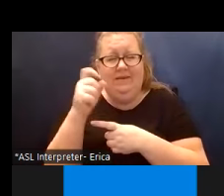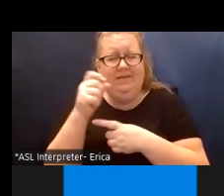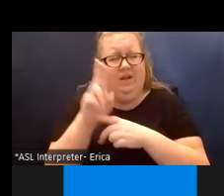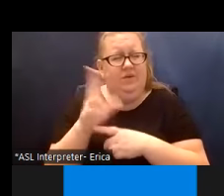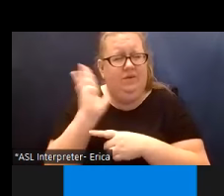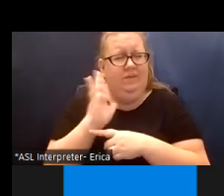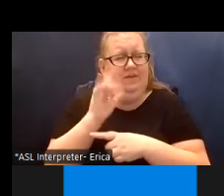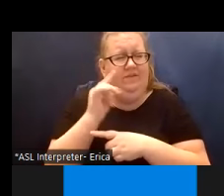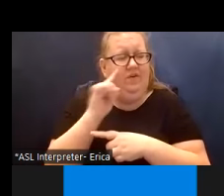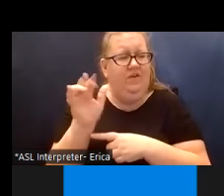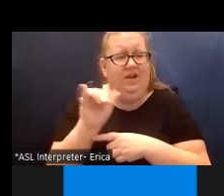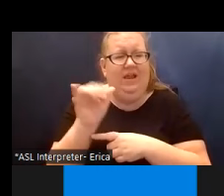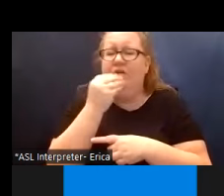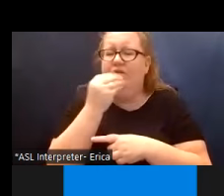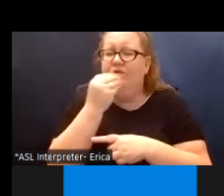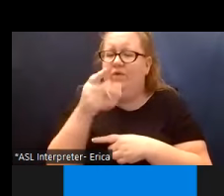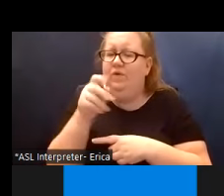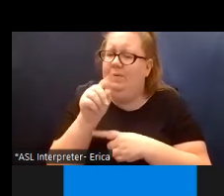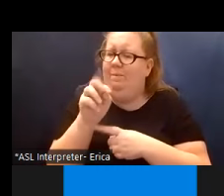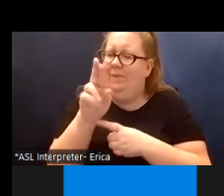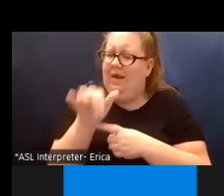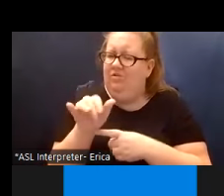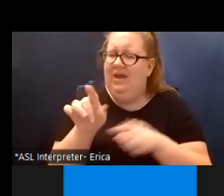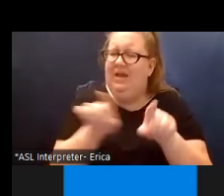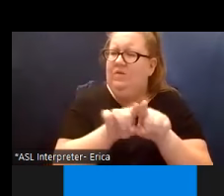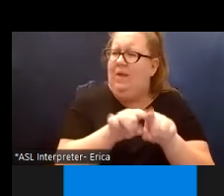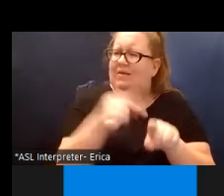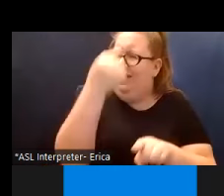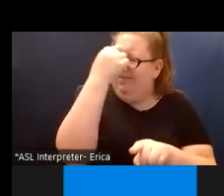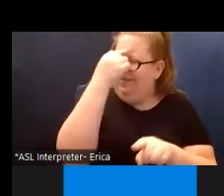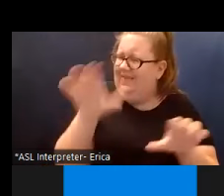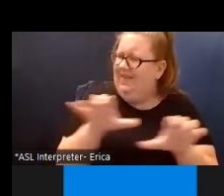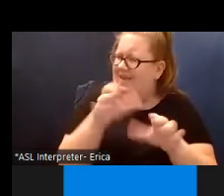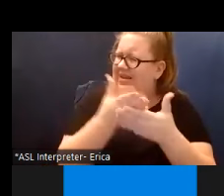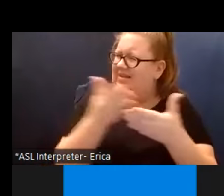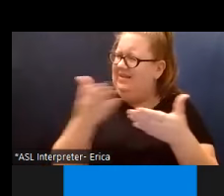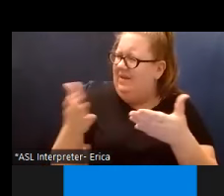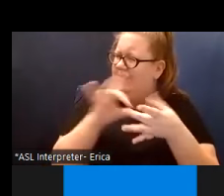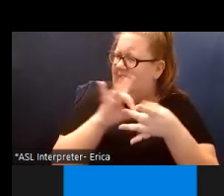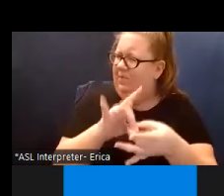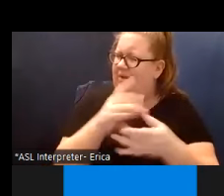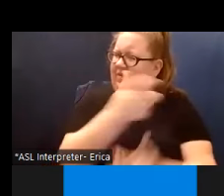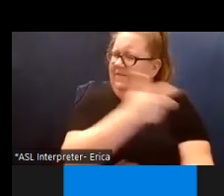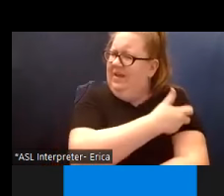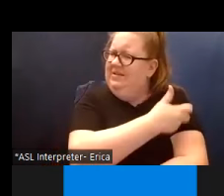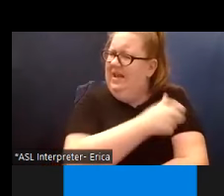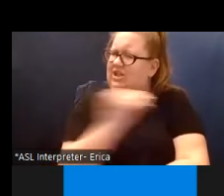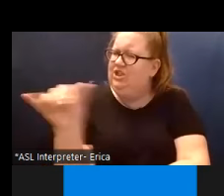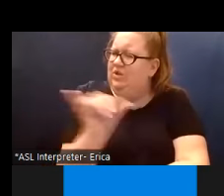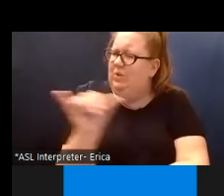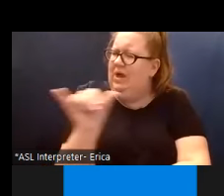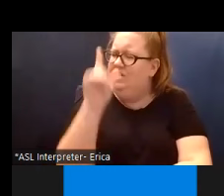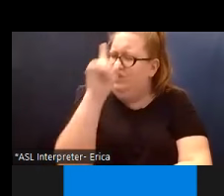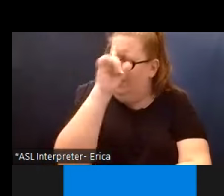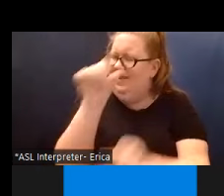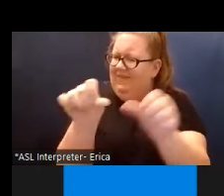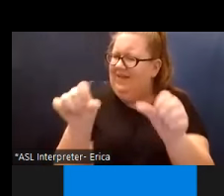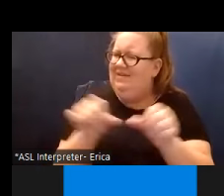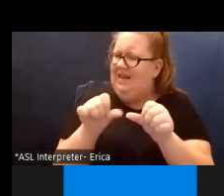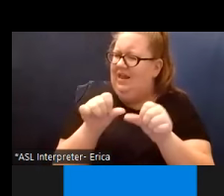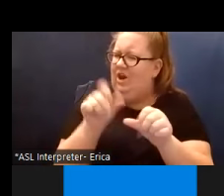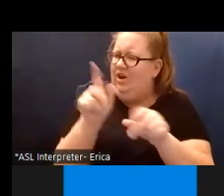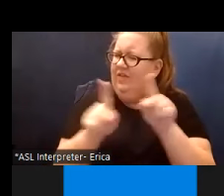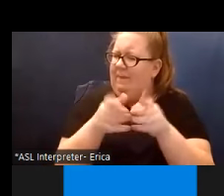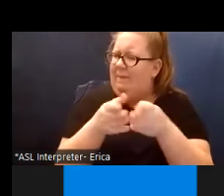it called, like a food pantry, as well as I think they did something with the vaccinations as well. So I think it's like an area that the public knows well,